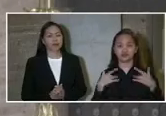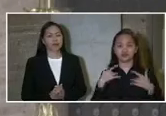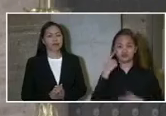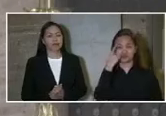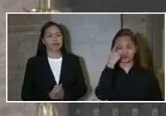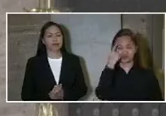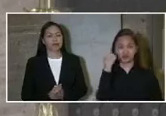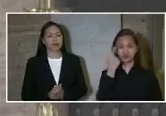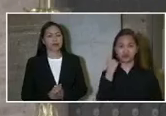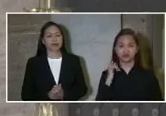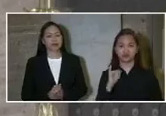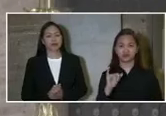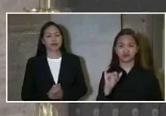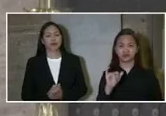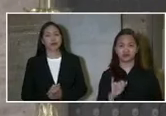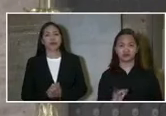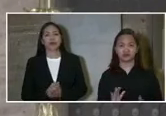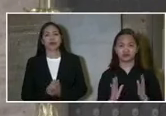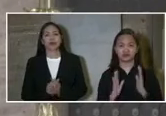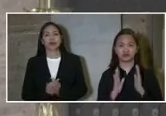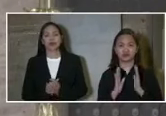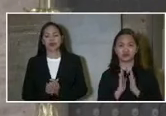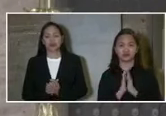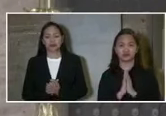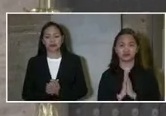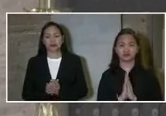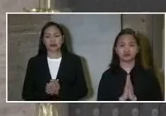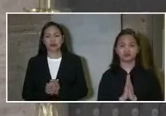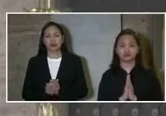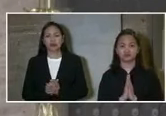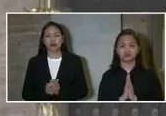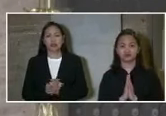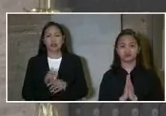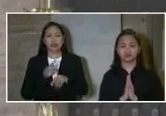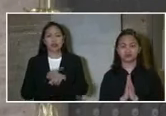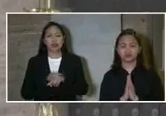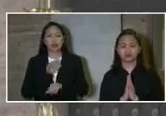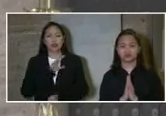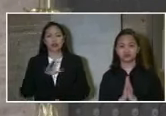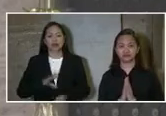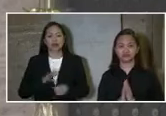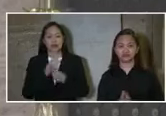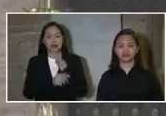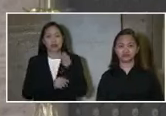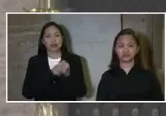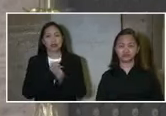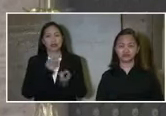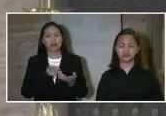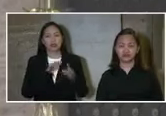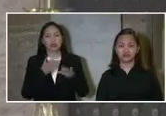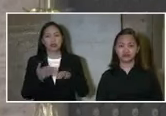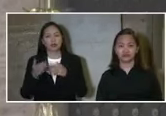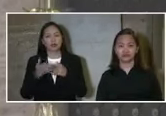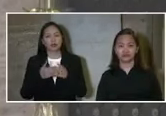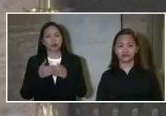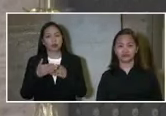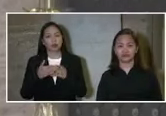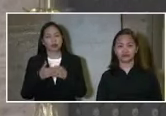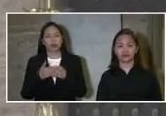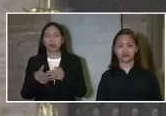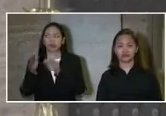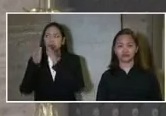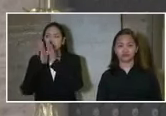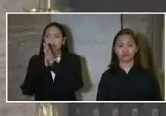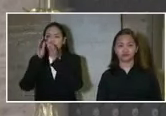life everlasting. Amen. As the time of Christ's suffering and death draws nearer, let us ask